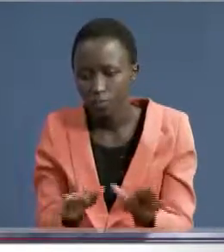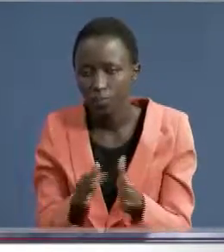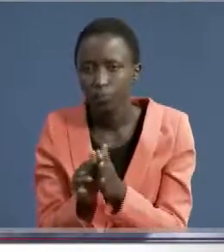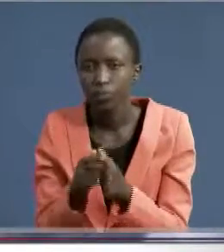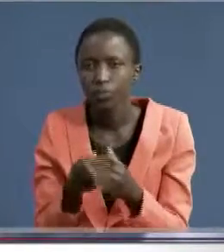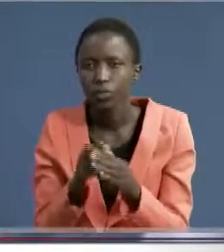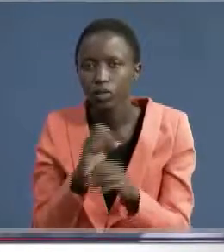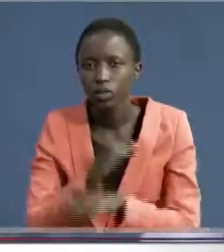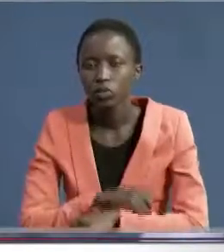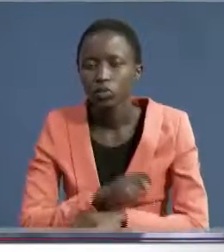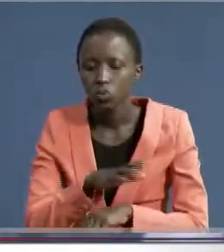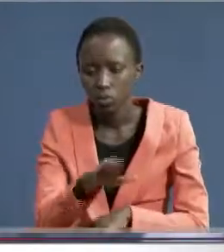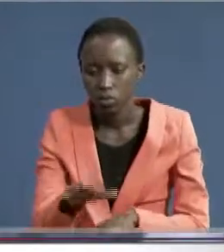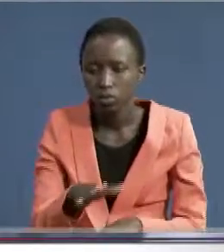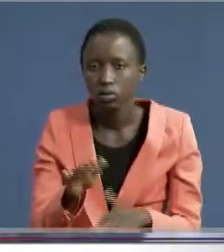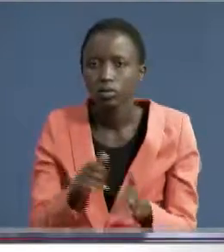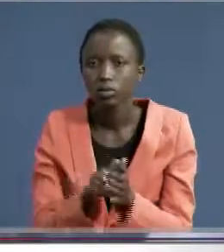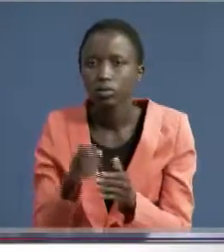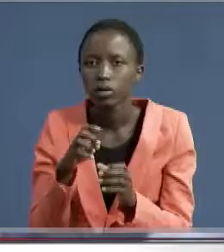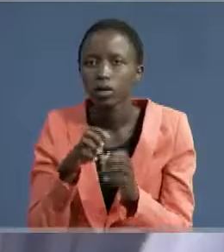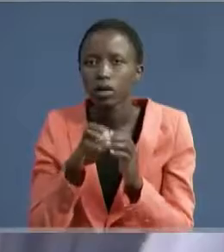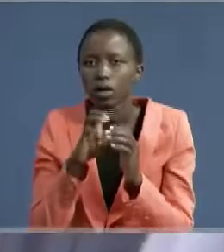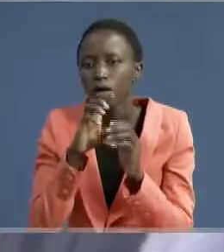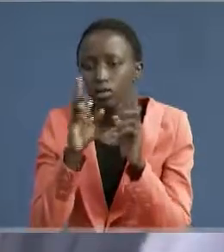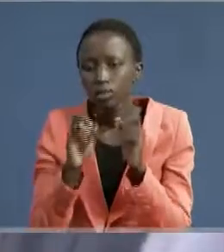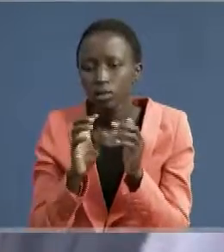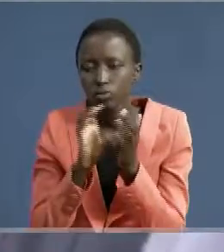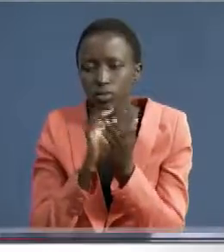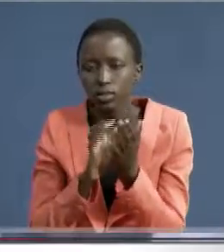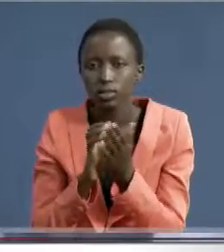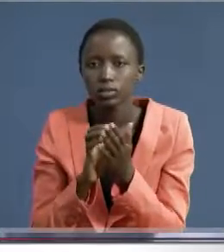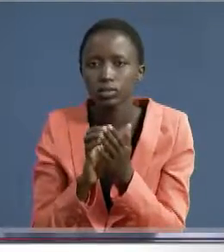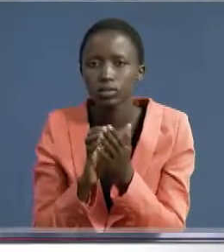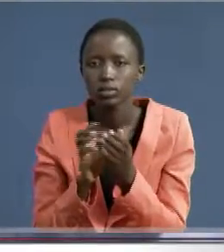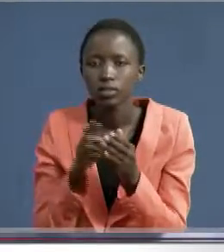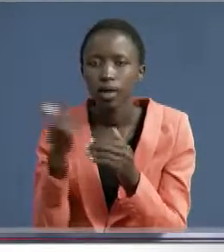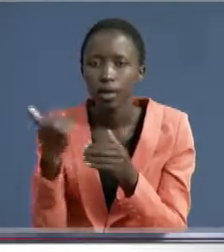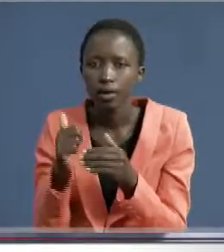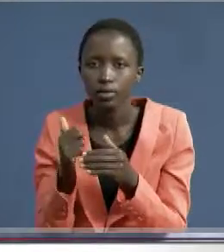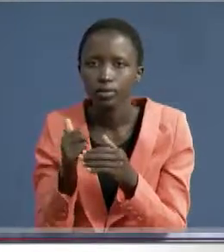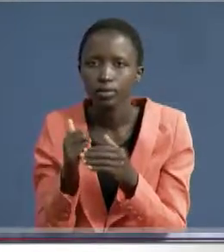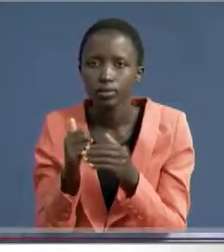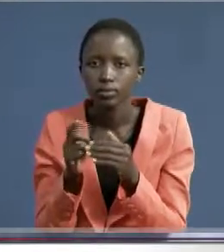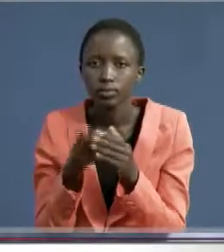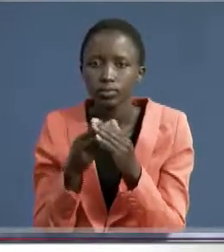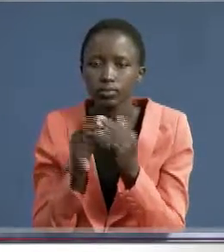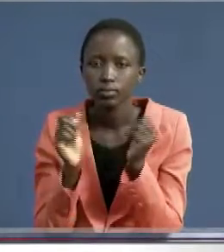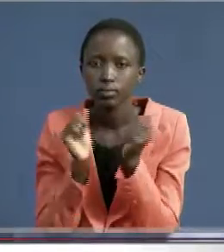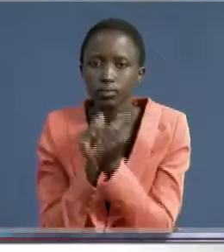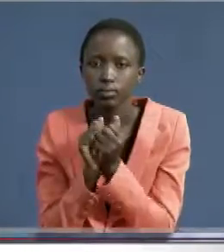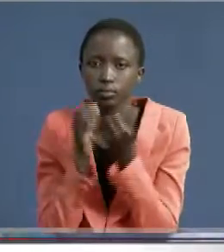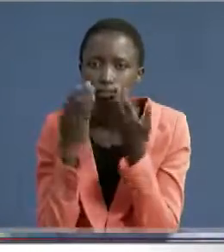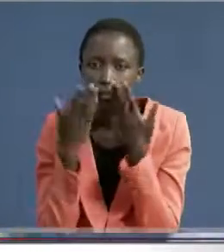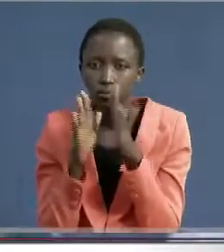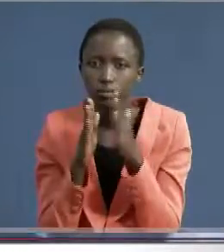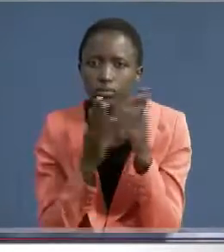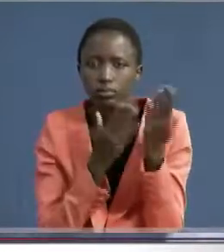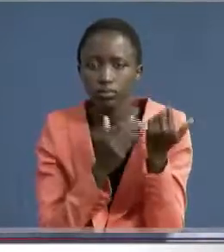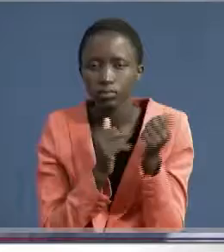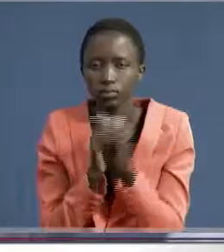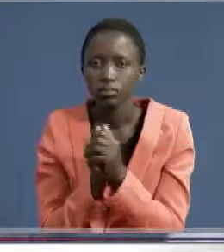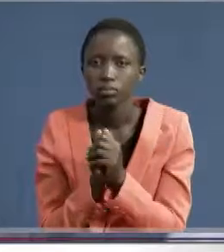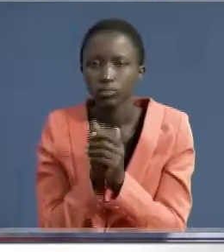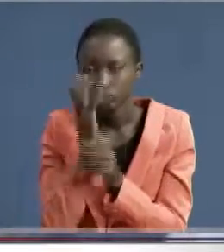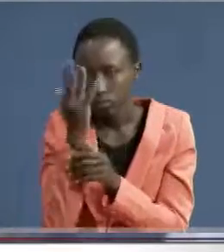school compounds, which are basically our exam centers, that any trespassers will be prosecuted, as should be the case,